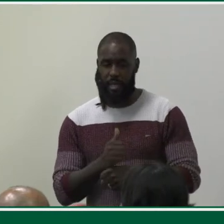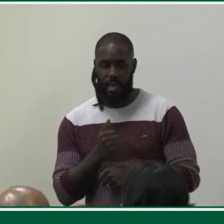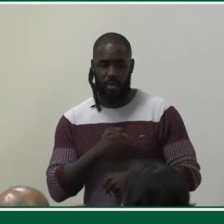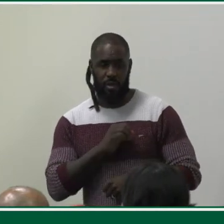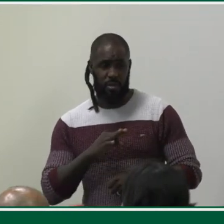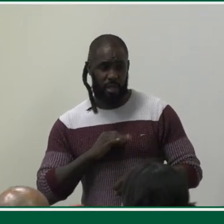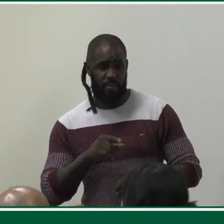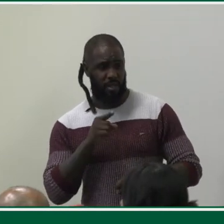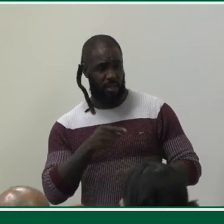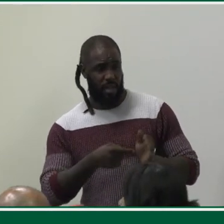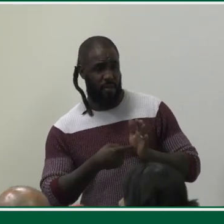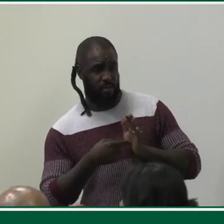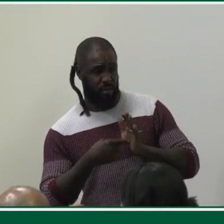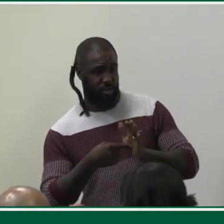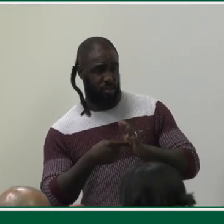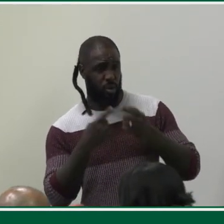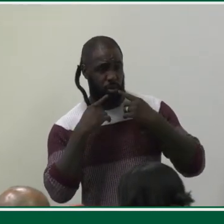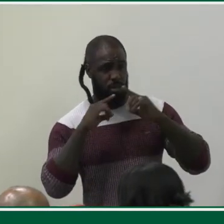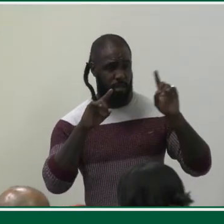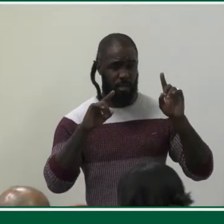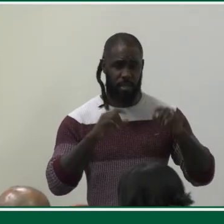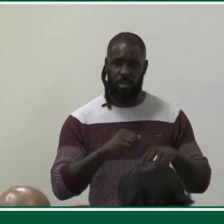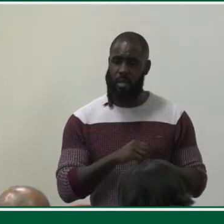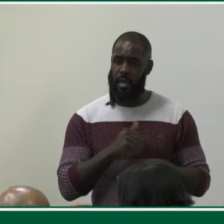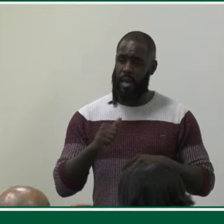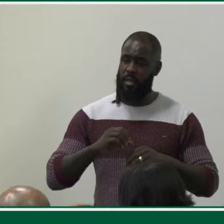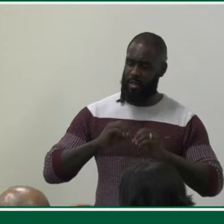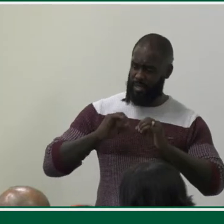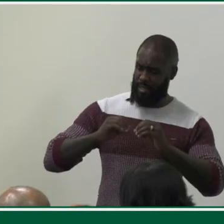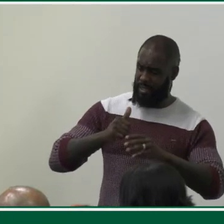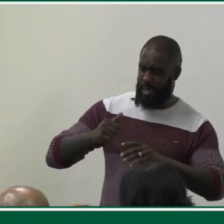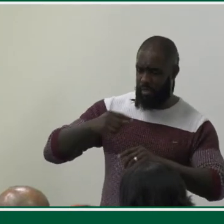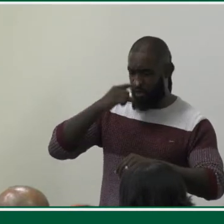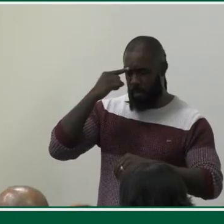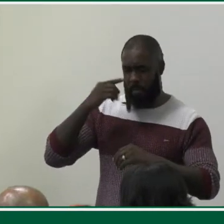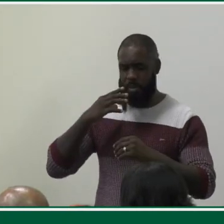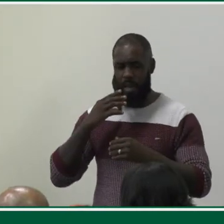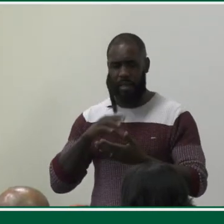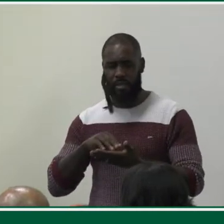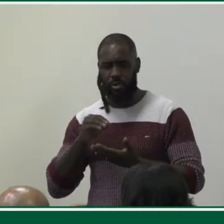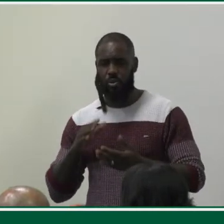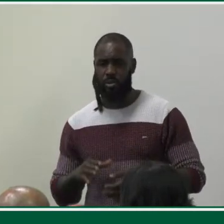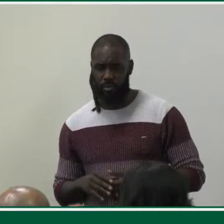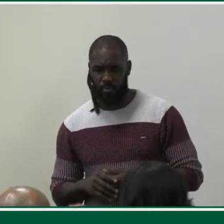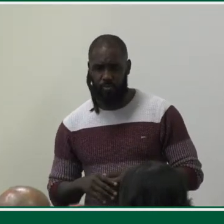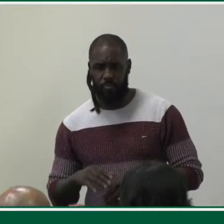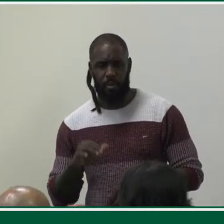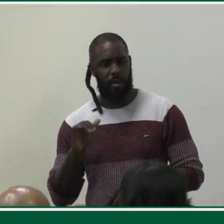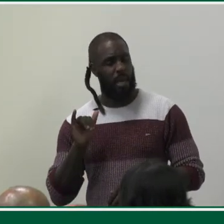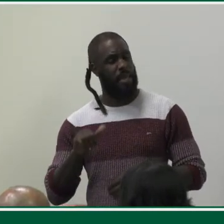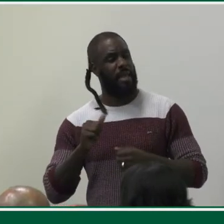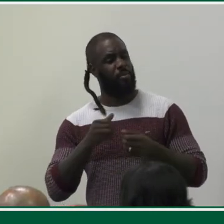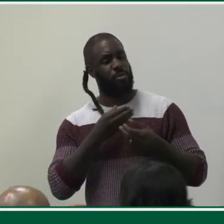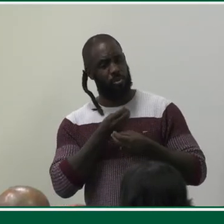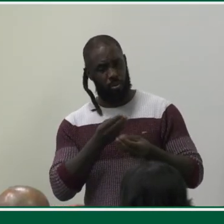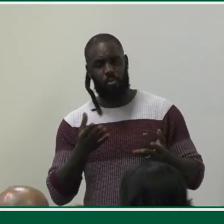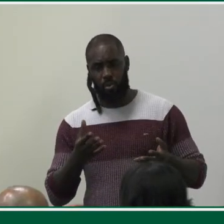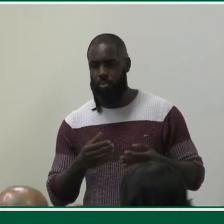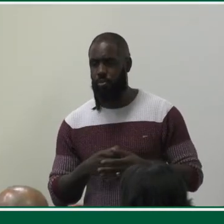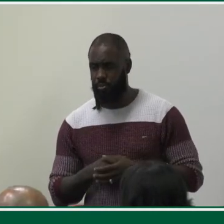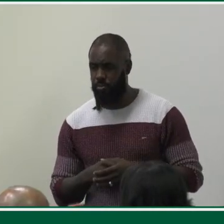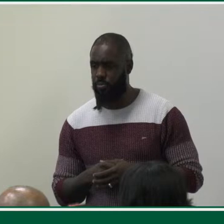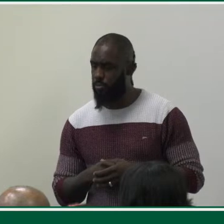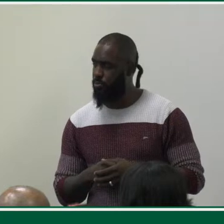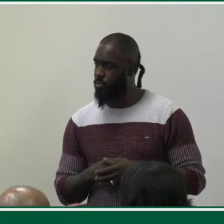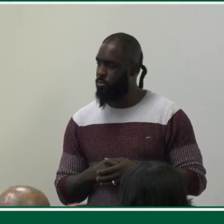demonstrated record of success in teaching and serving Black students. So those are the things that came out in the report. And then,